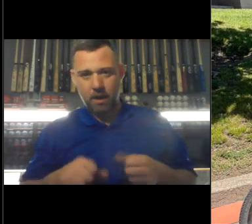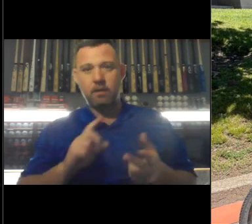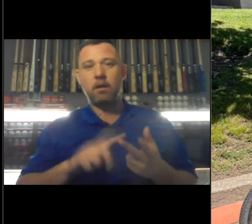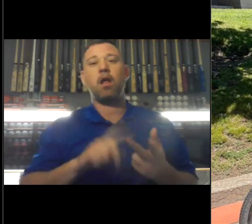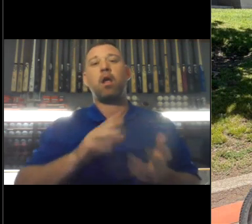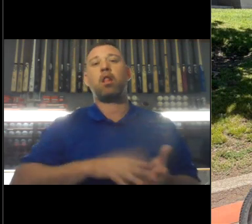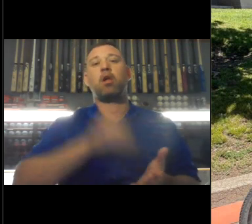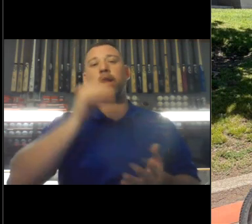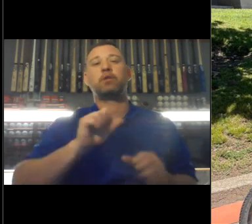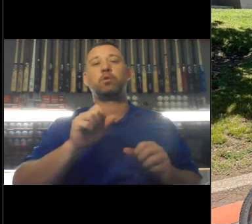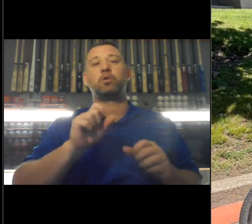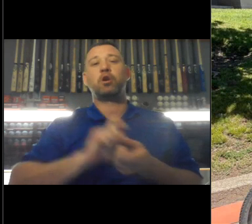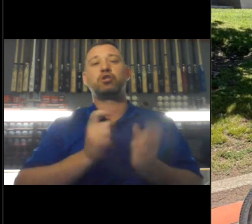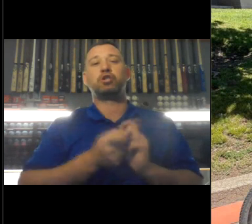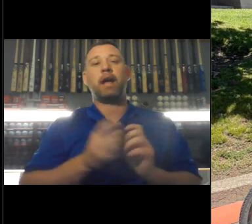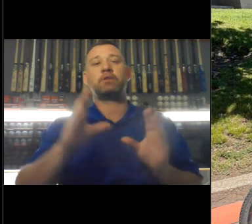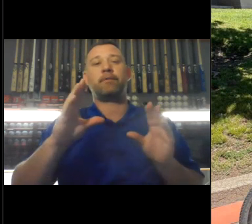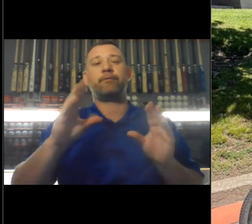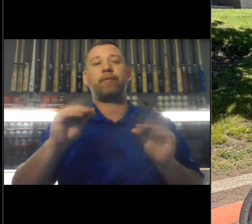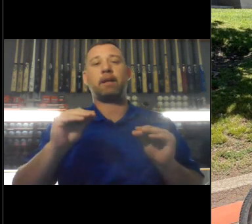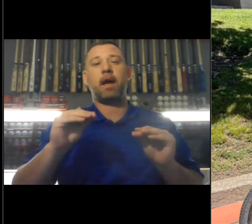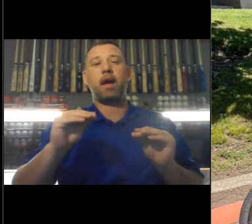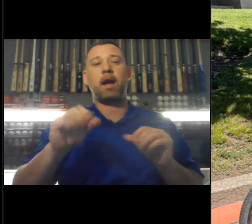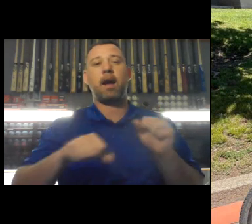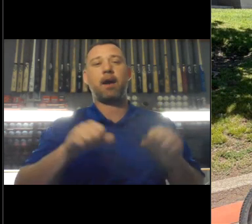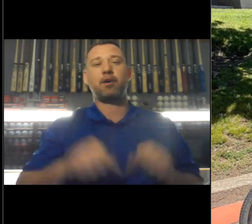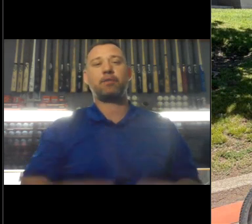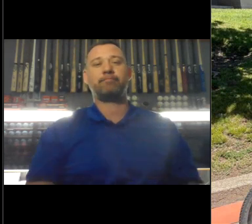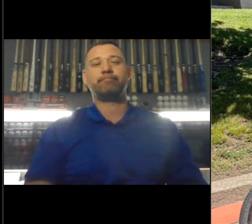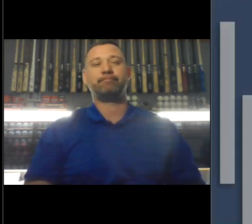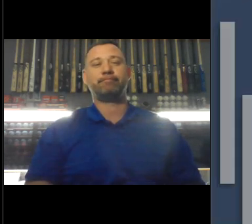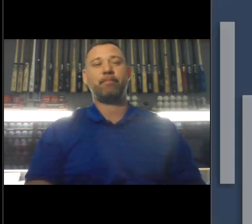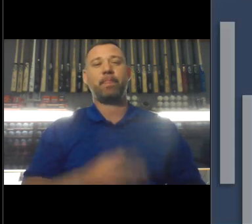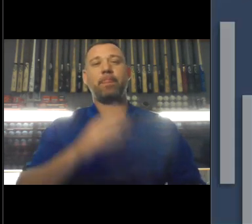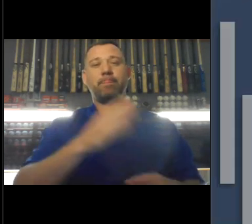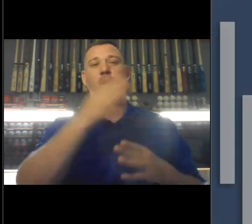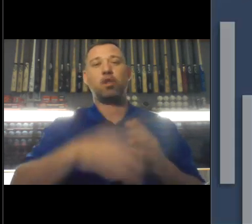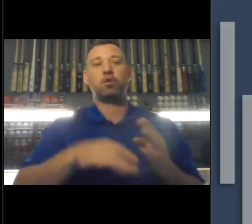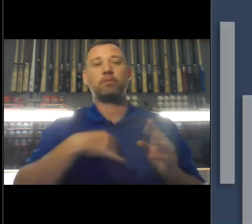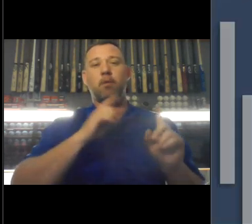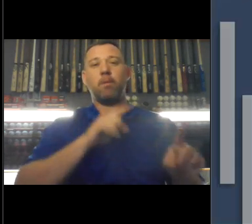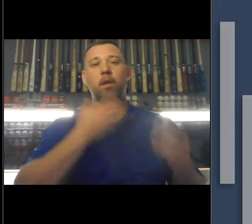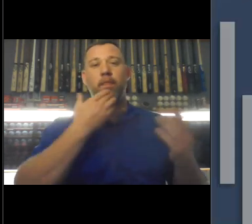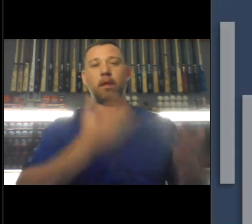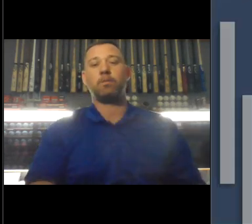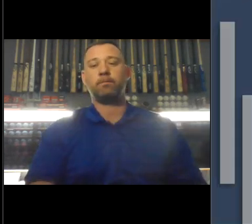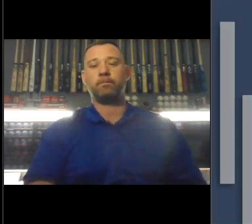flat tire. That concludes my report. Thank you.